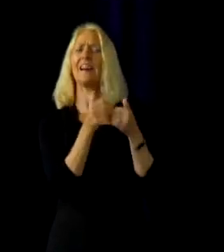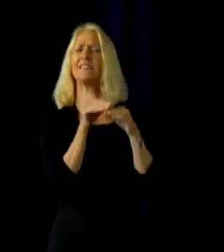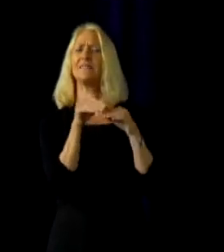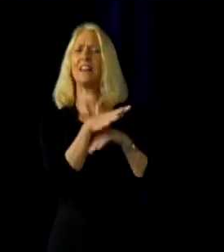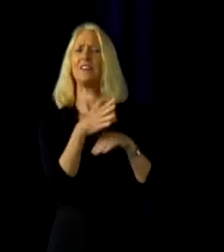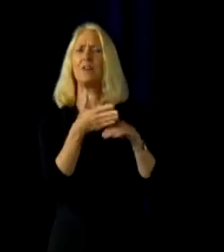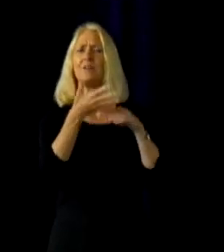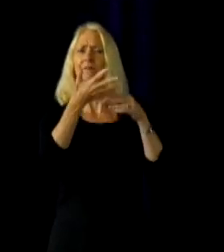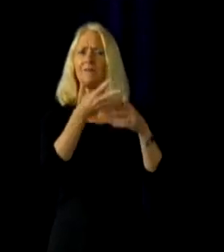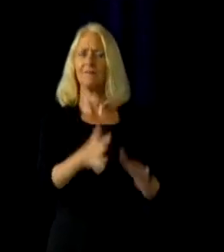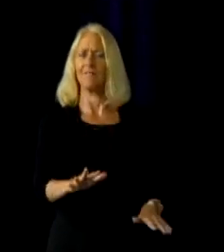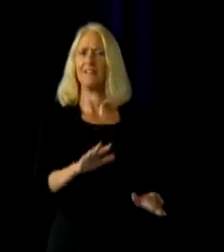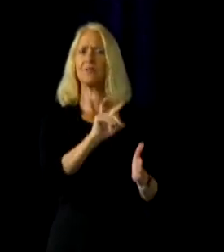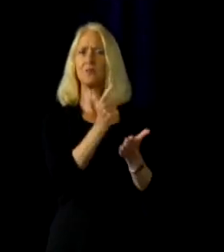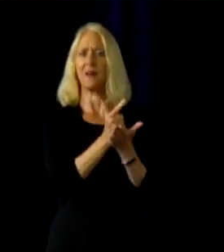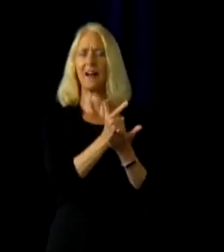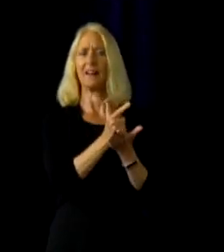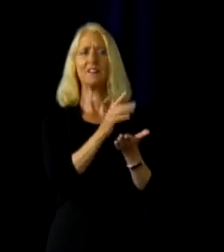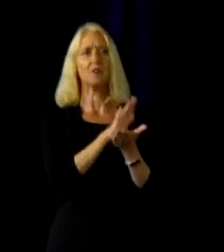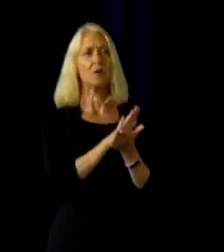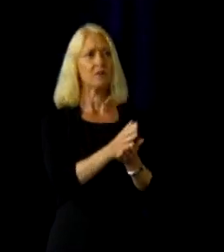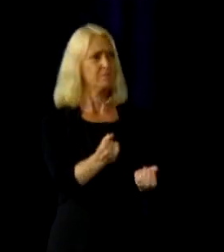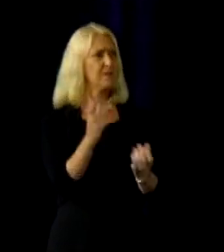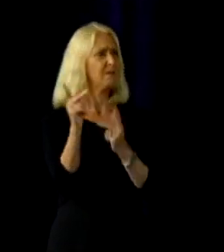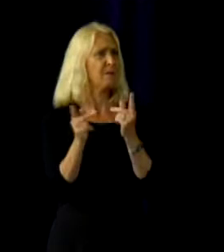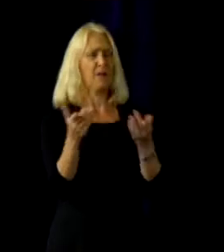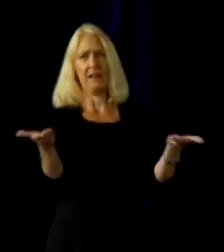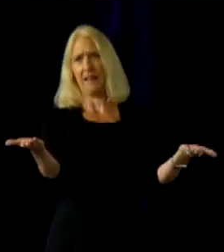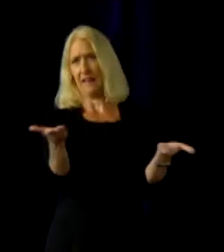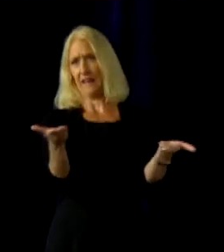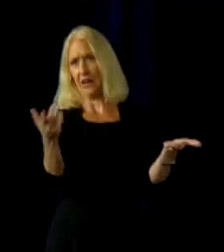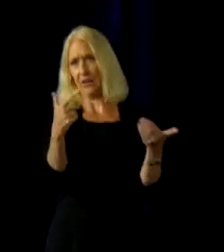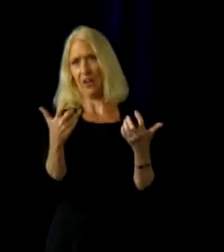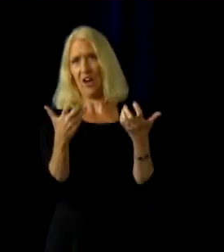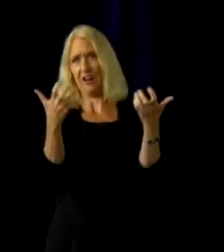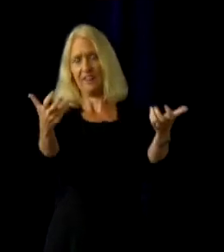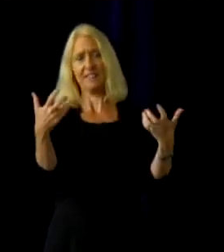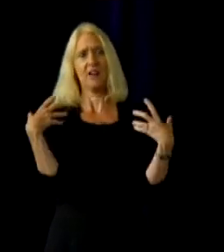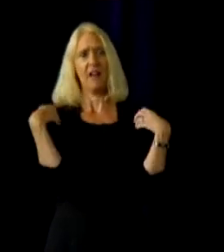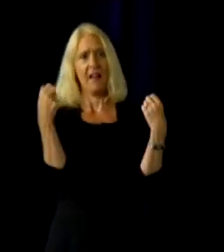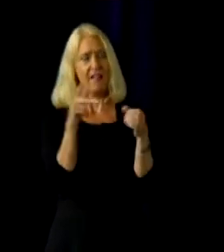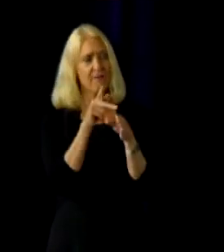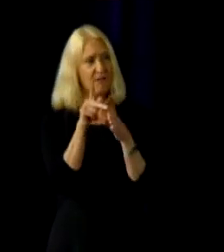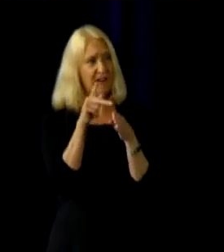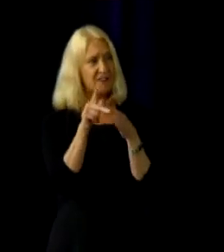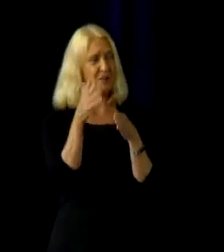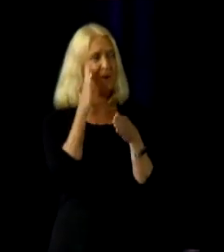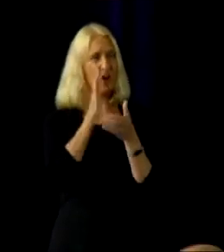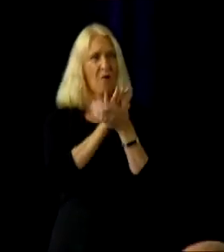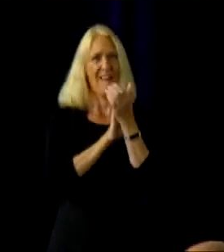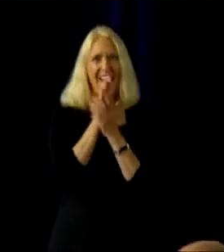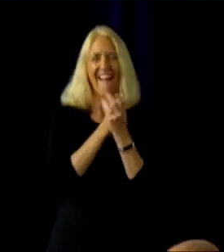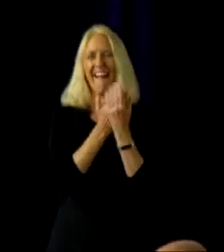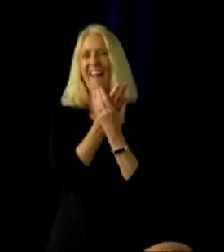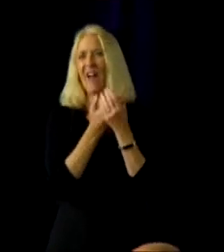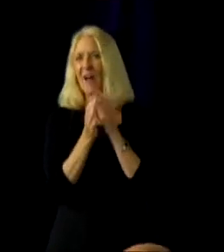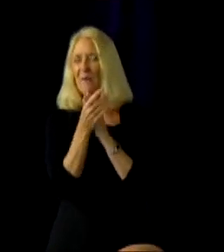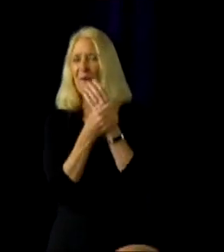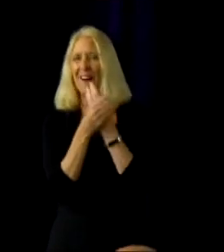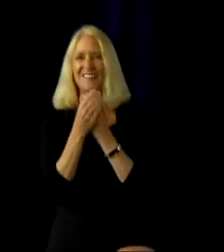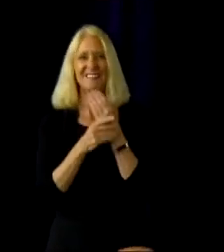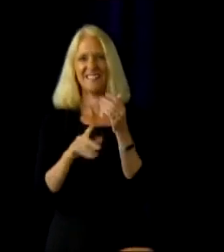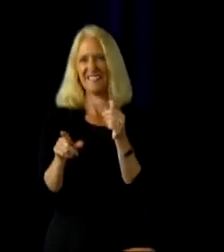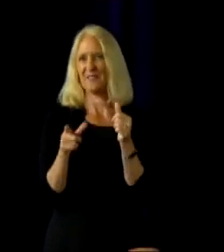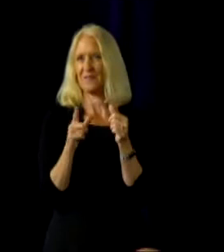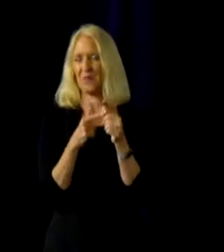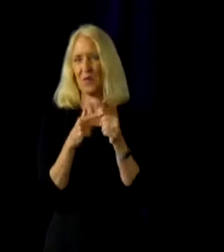people in the audience that are health professions. We know that hand washing is a first line of defense